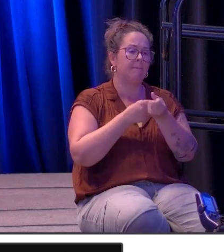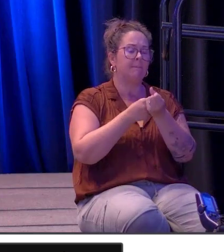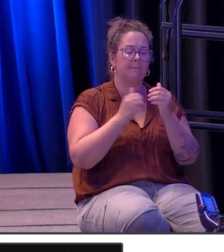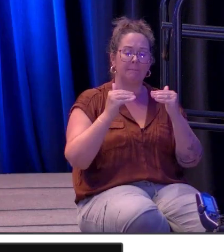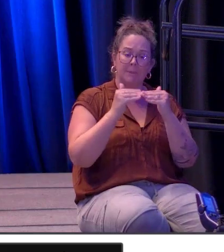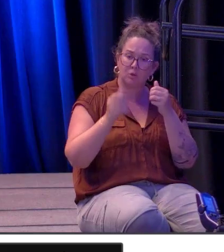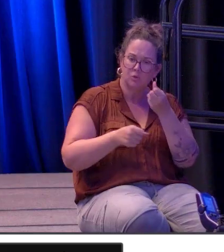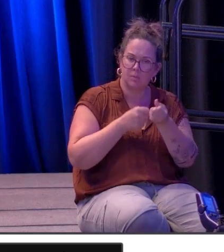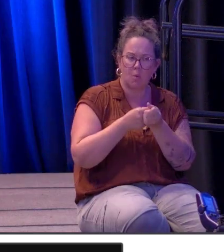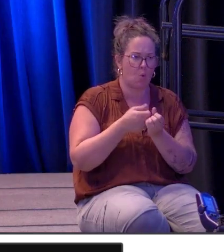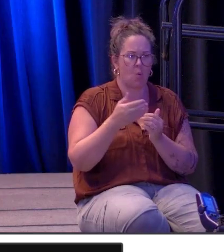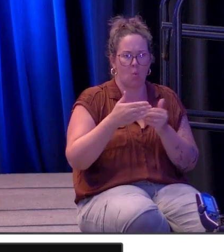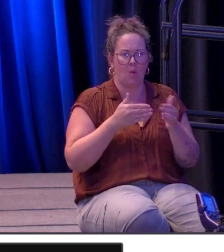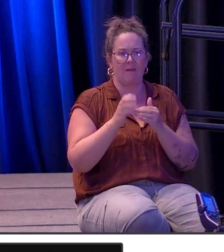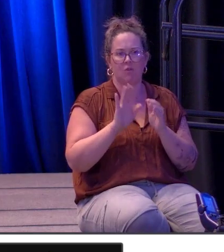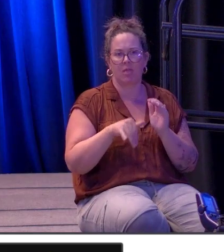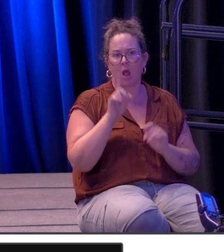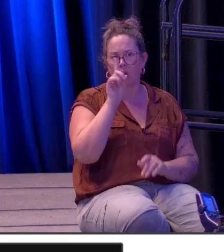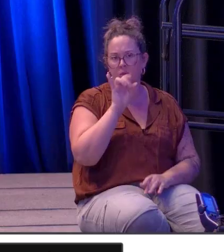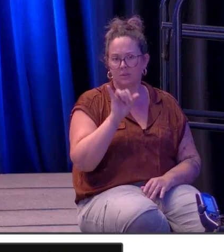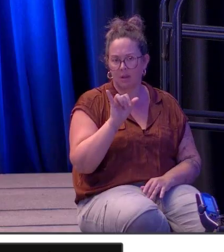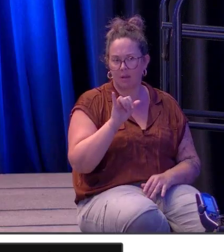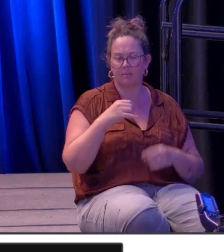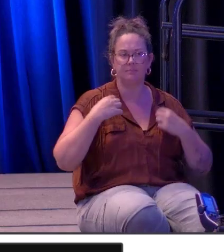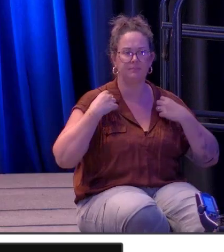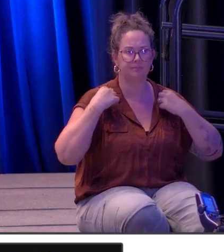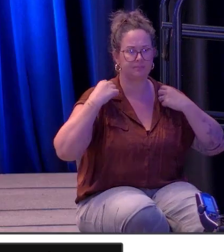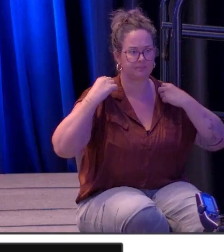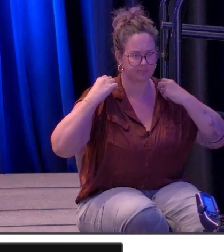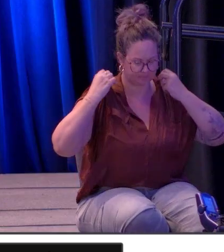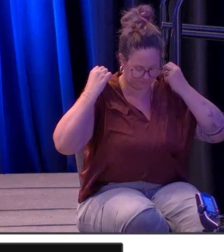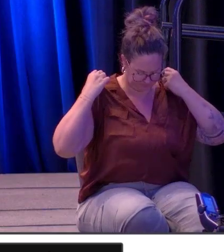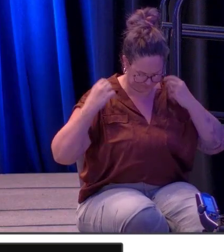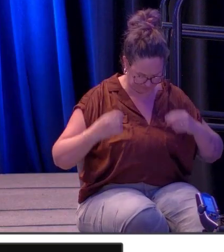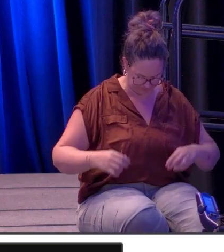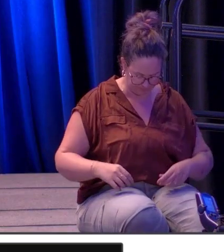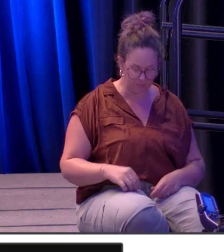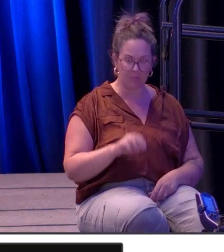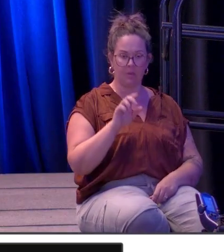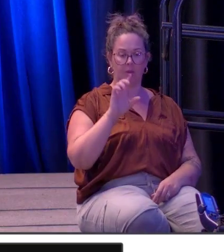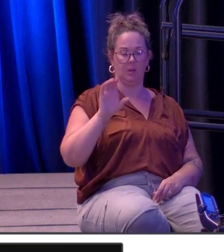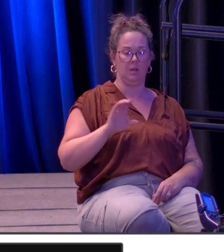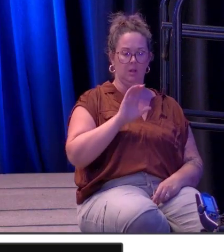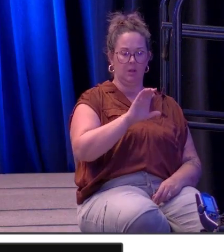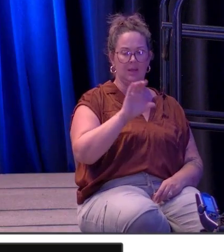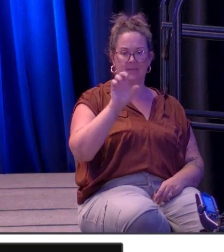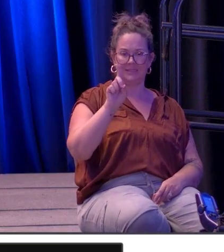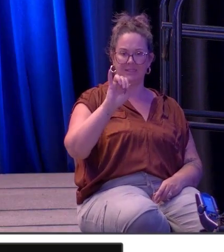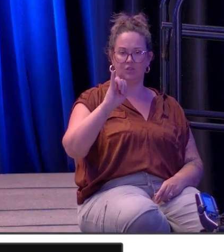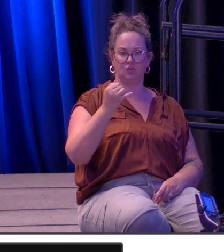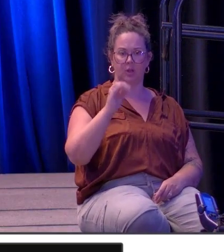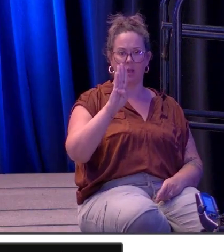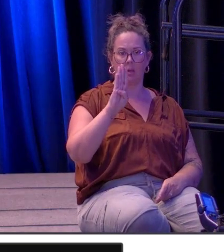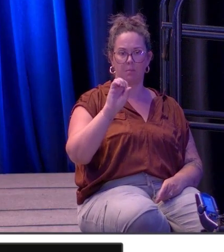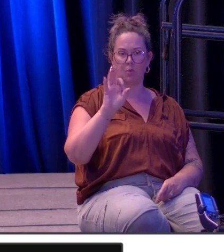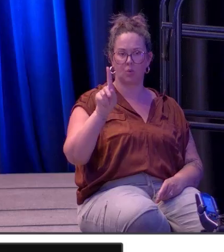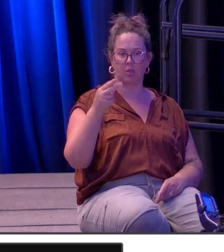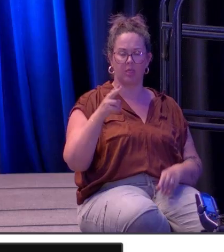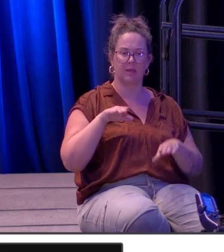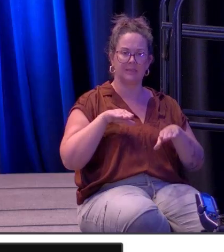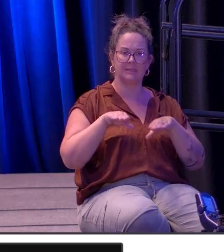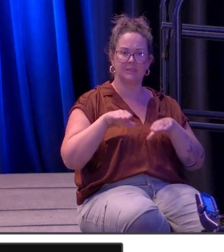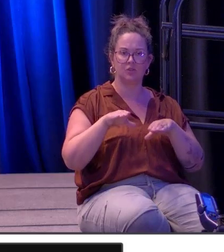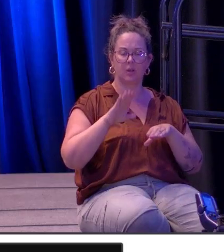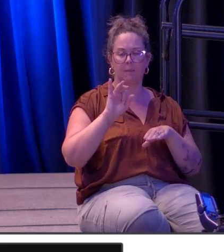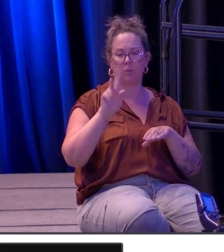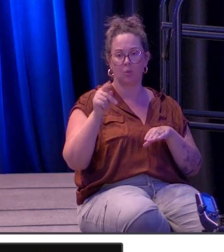that looks like. And then in the DJ booth is who's shaping decisions. If you look at your board